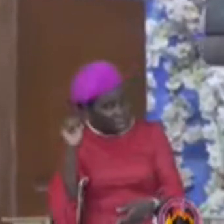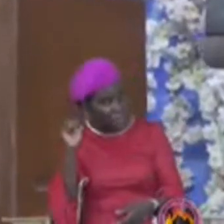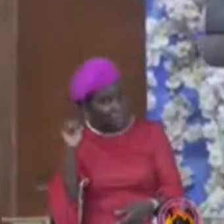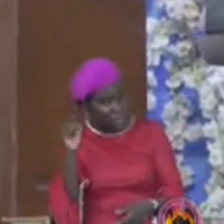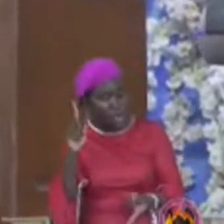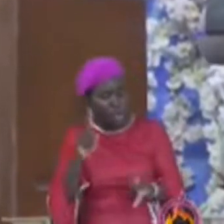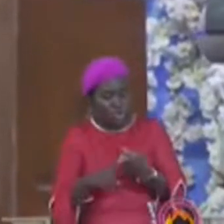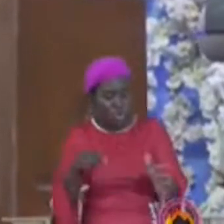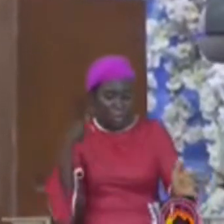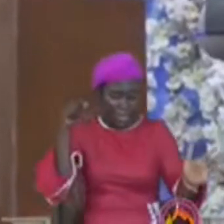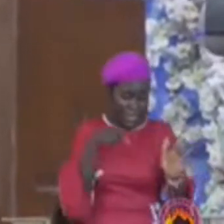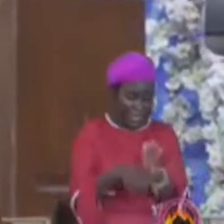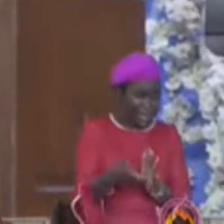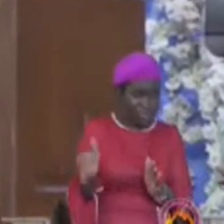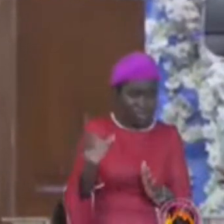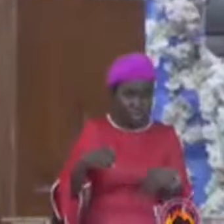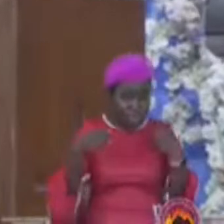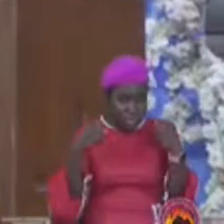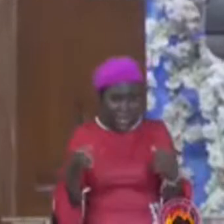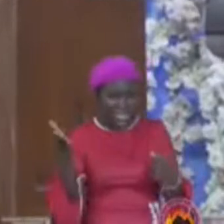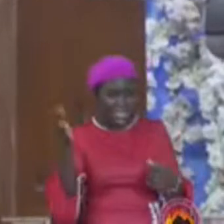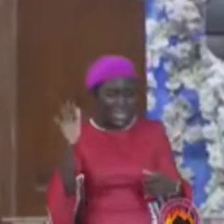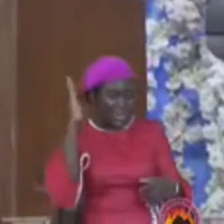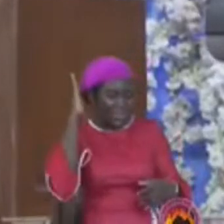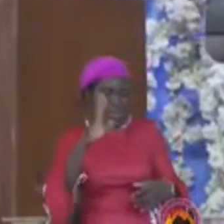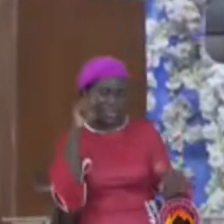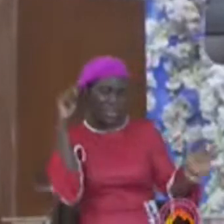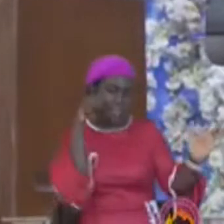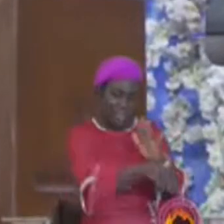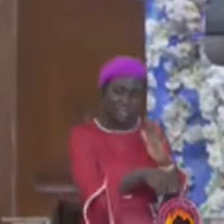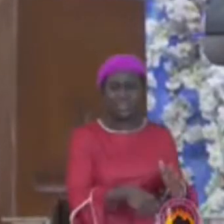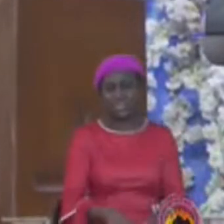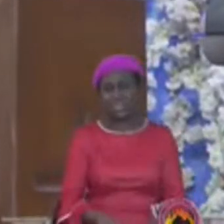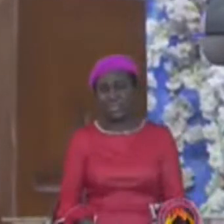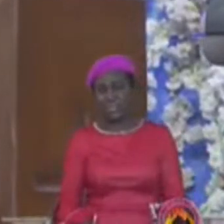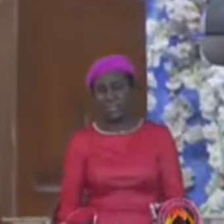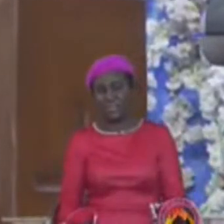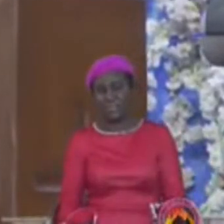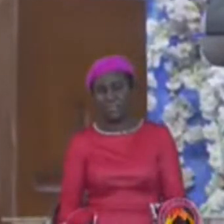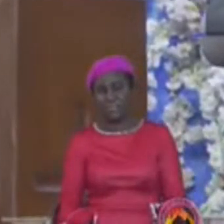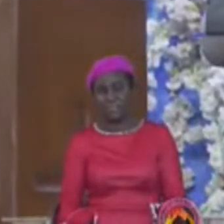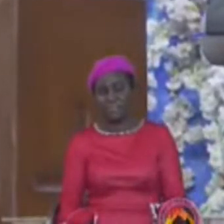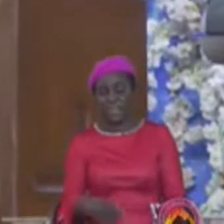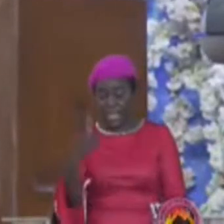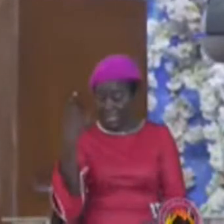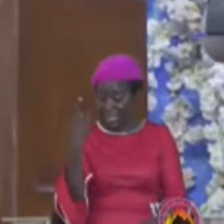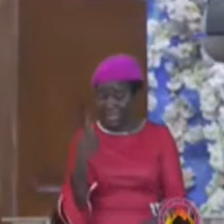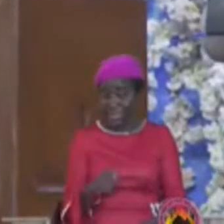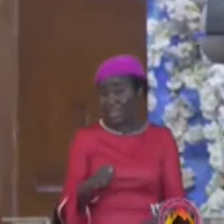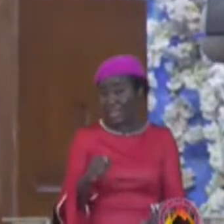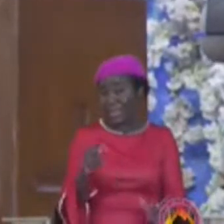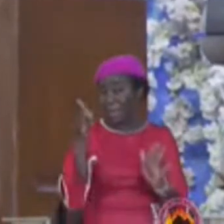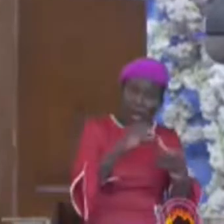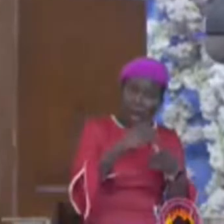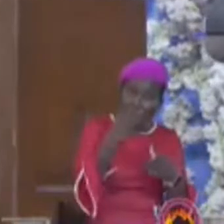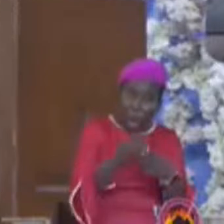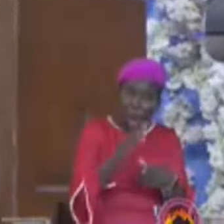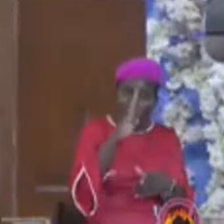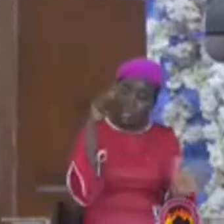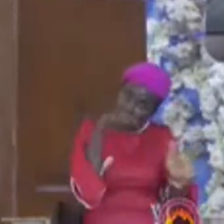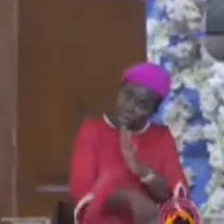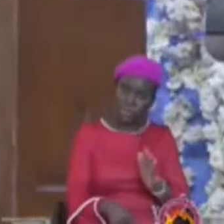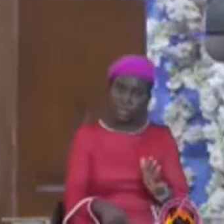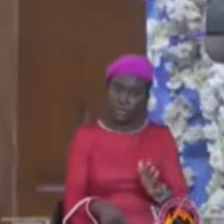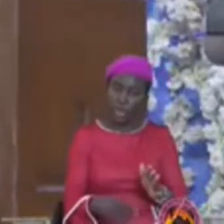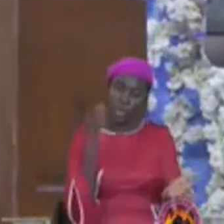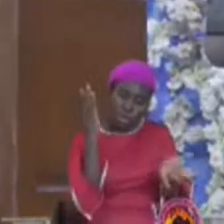to kill those powers, you'll be killed. The principle is very simple. Then before they